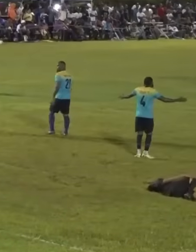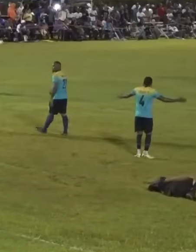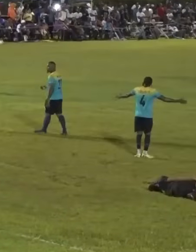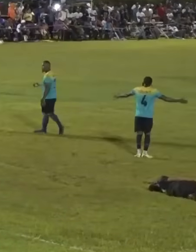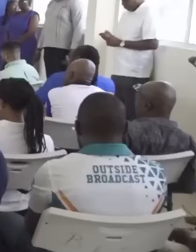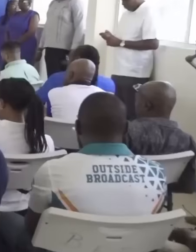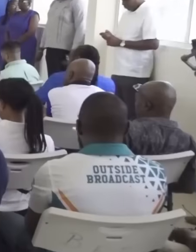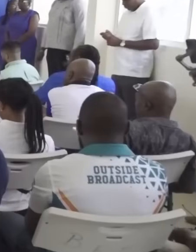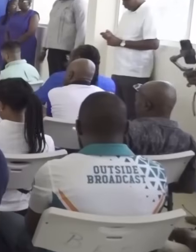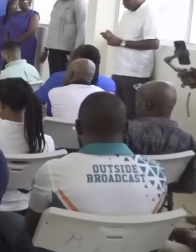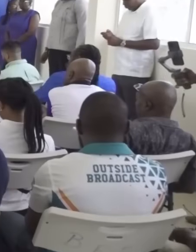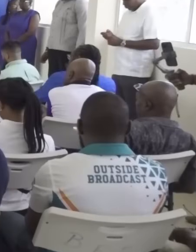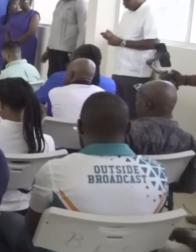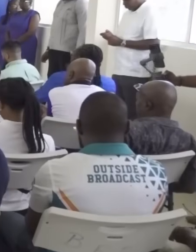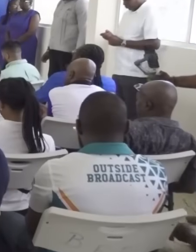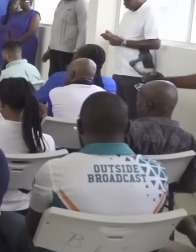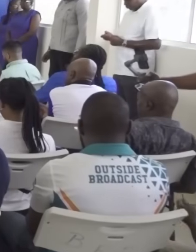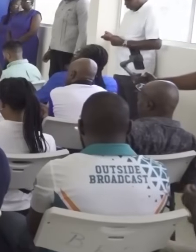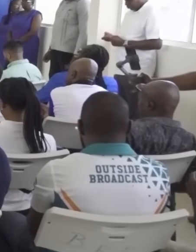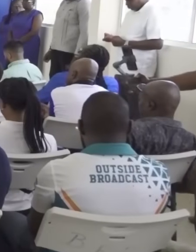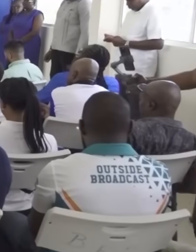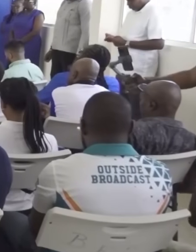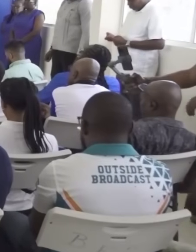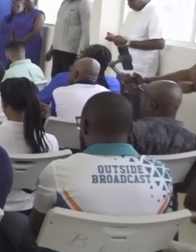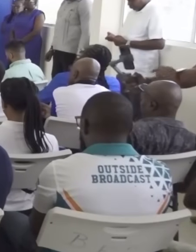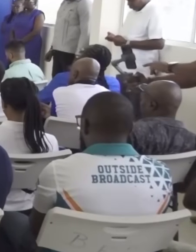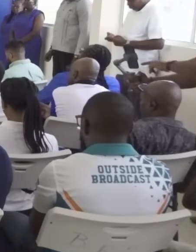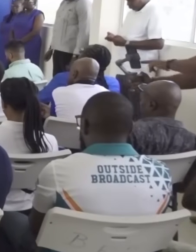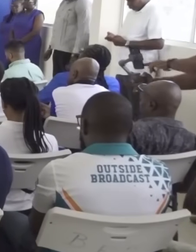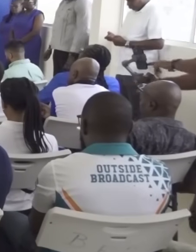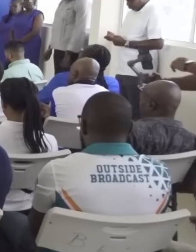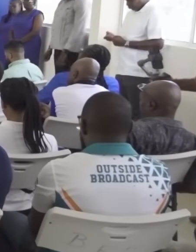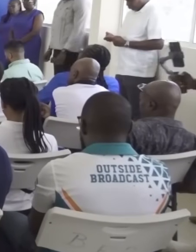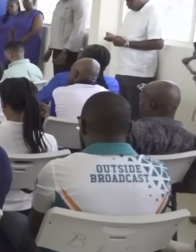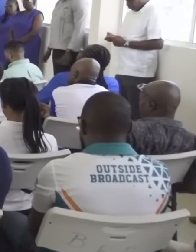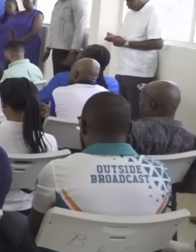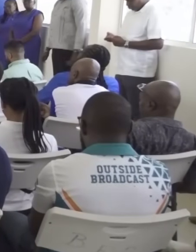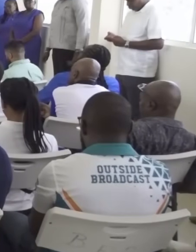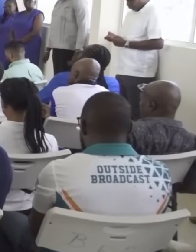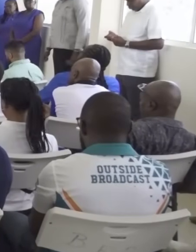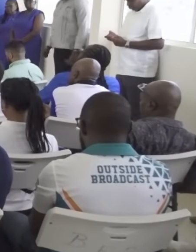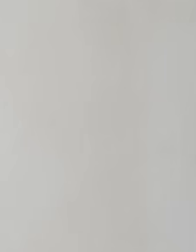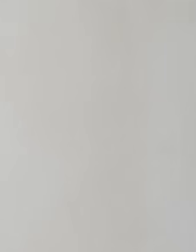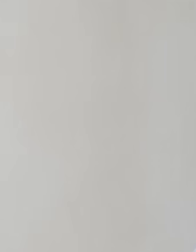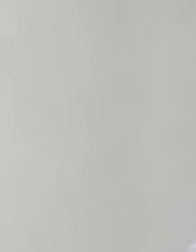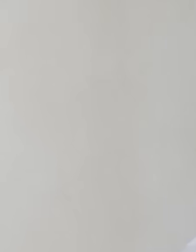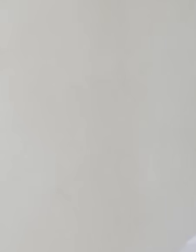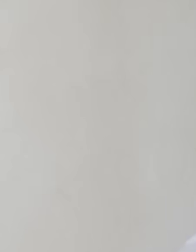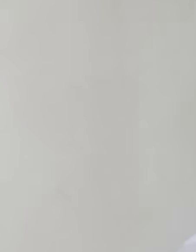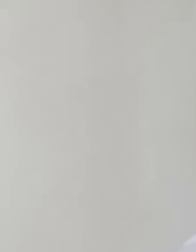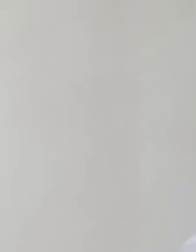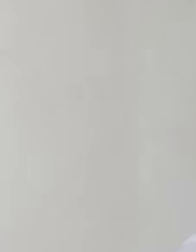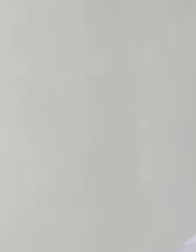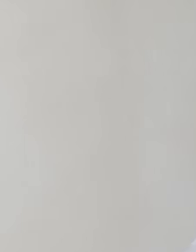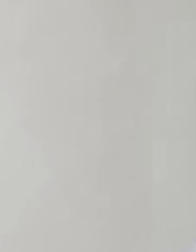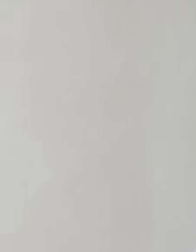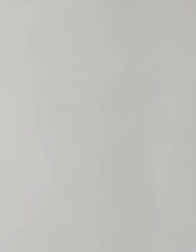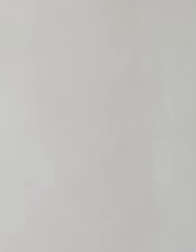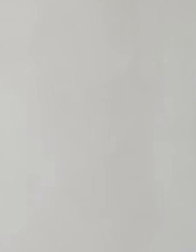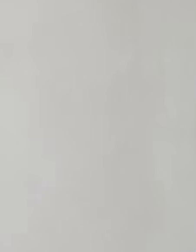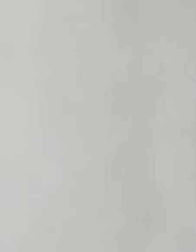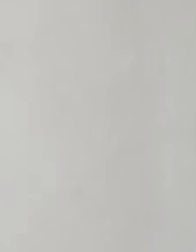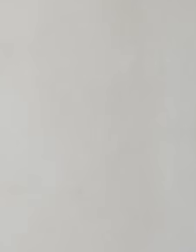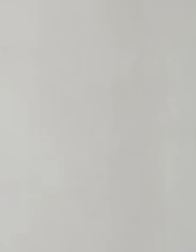match. During the official launch this morning at the Barbados Football Association headquarters, Prime Minister Mia Amor-Montley said the